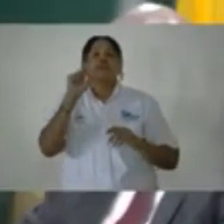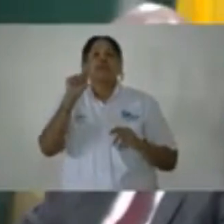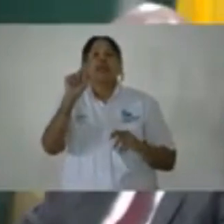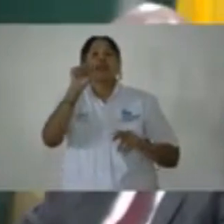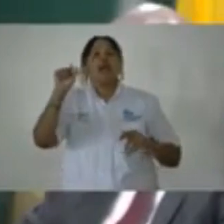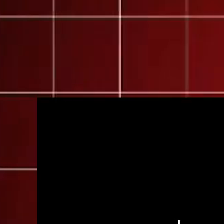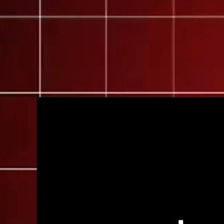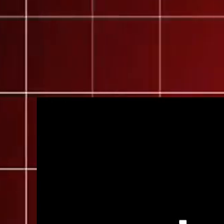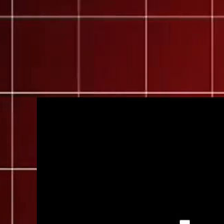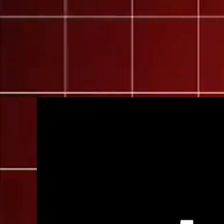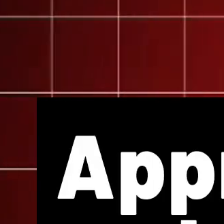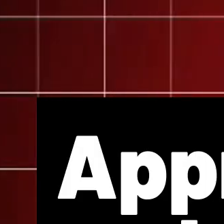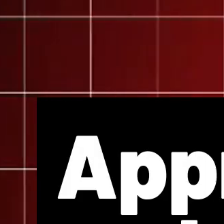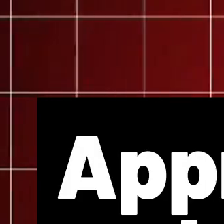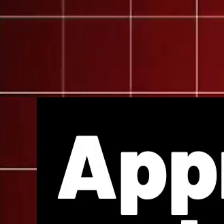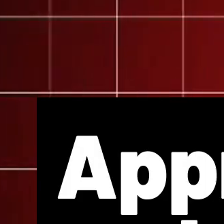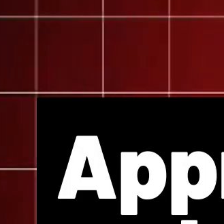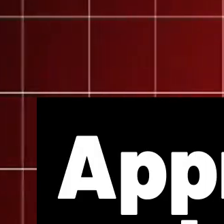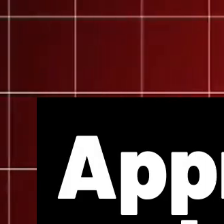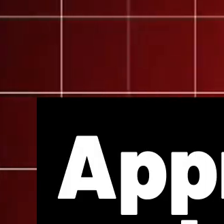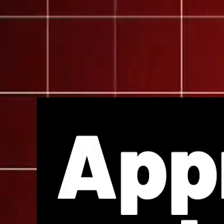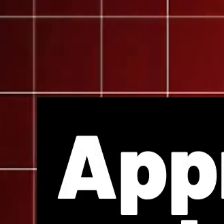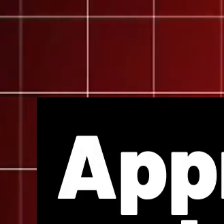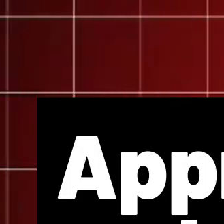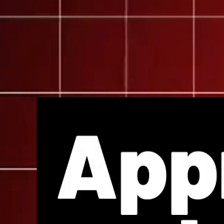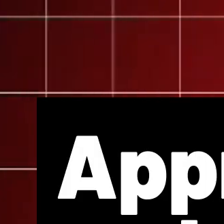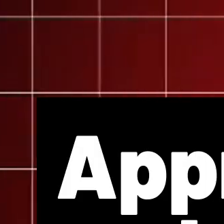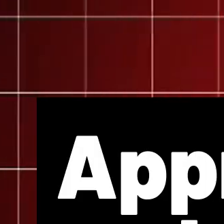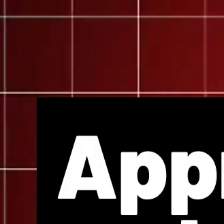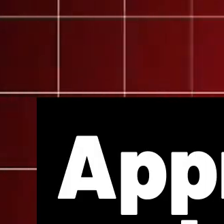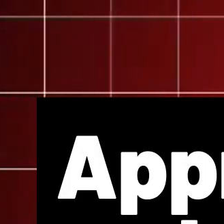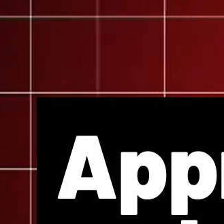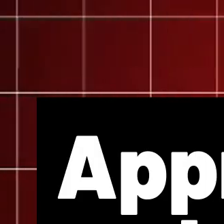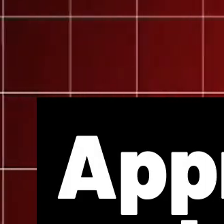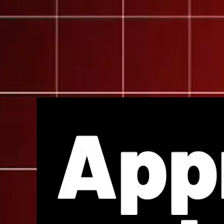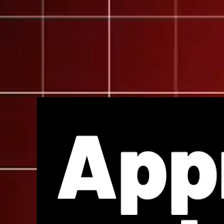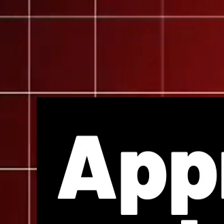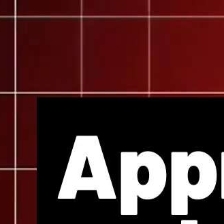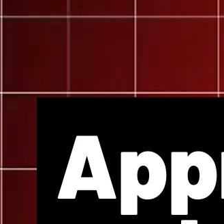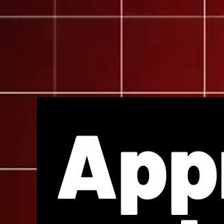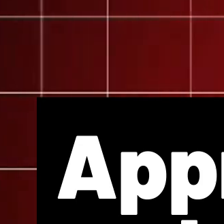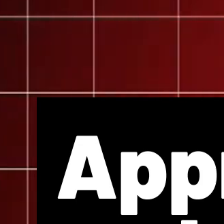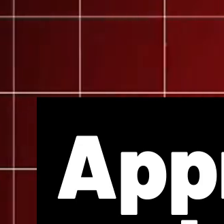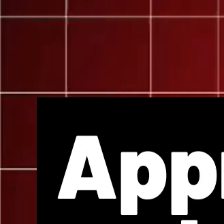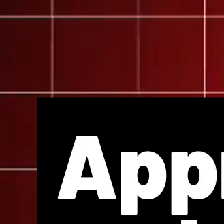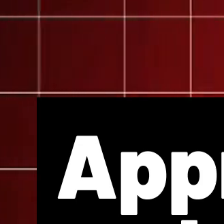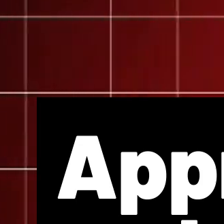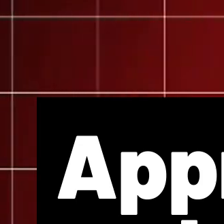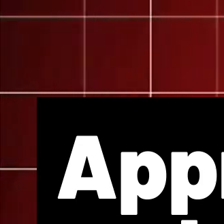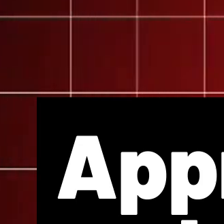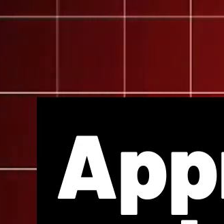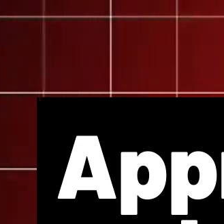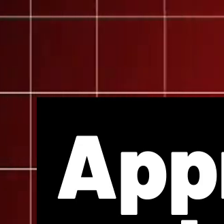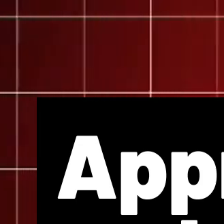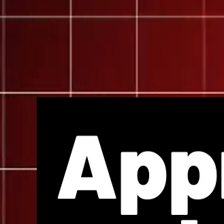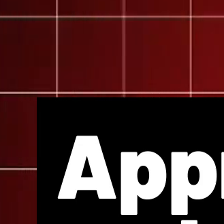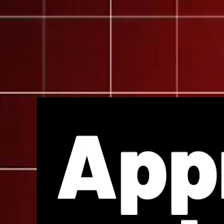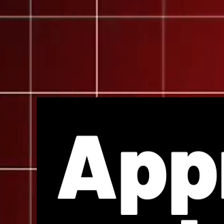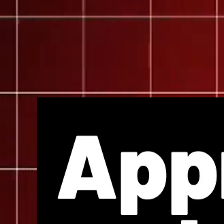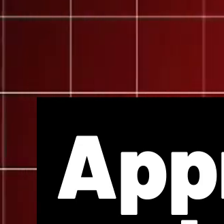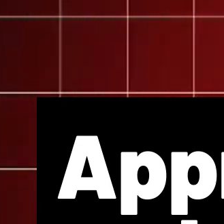asset value from approximately 194 billion in March